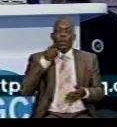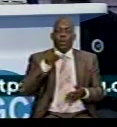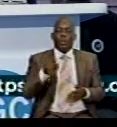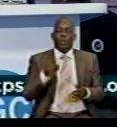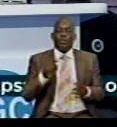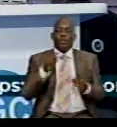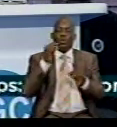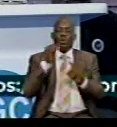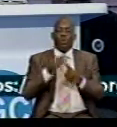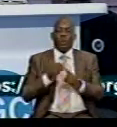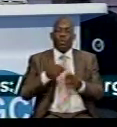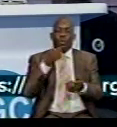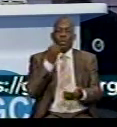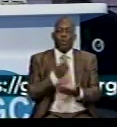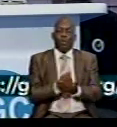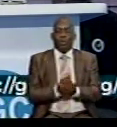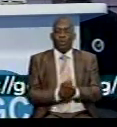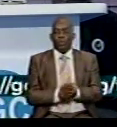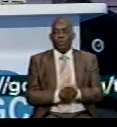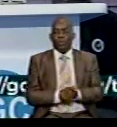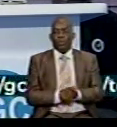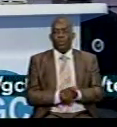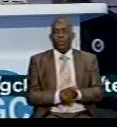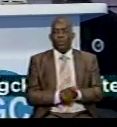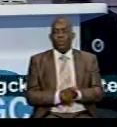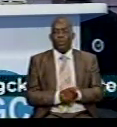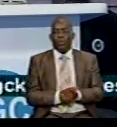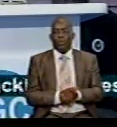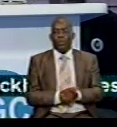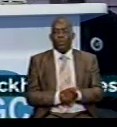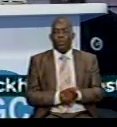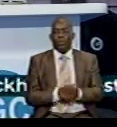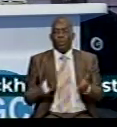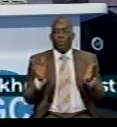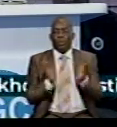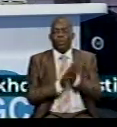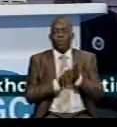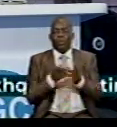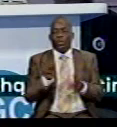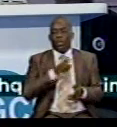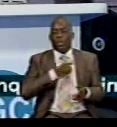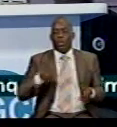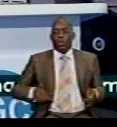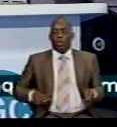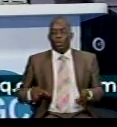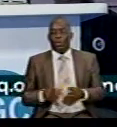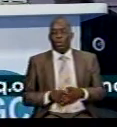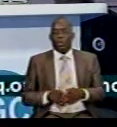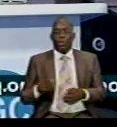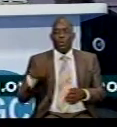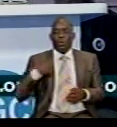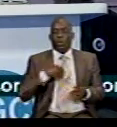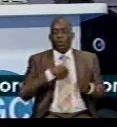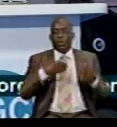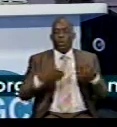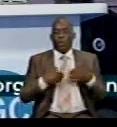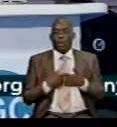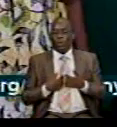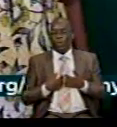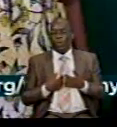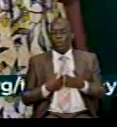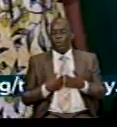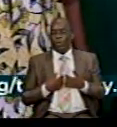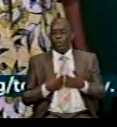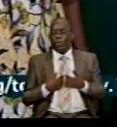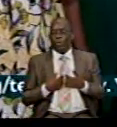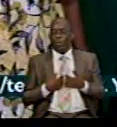Amen. Amen. Praise the Lord. We have Sister Monique Chante,